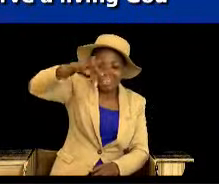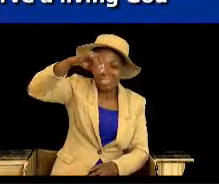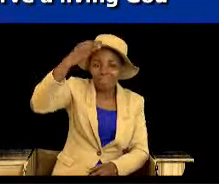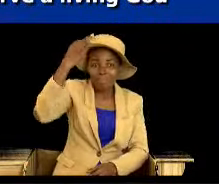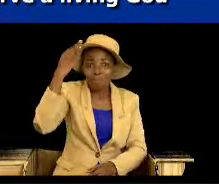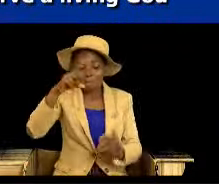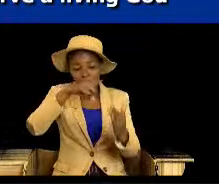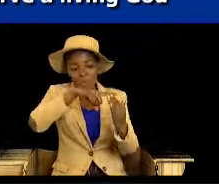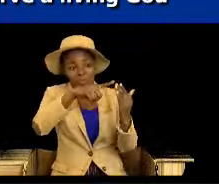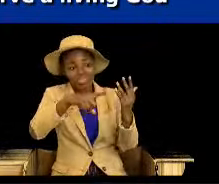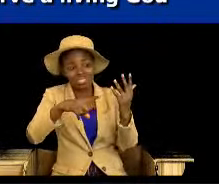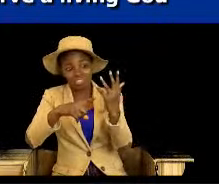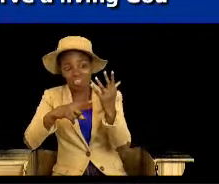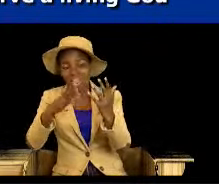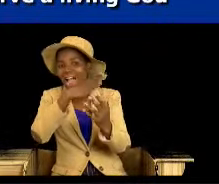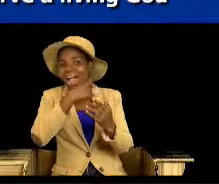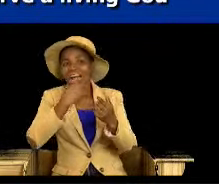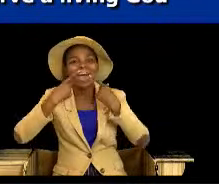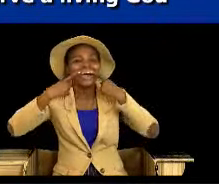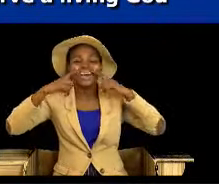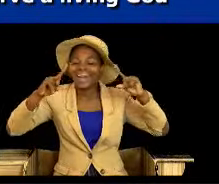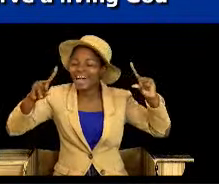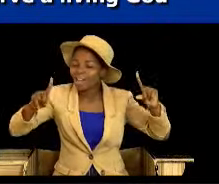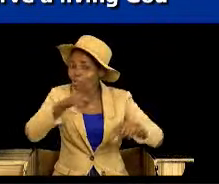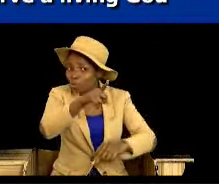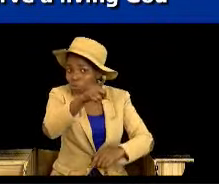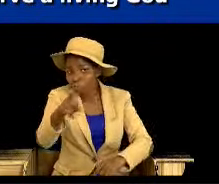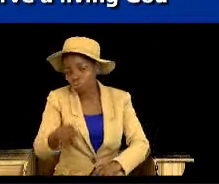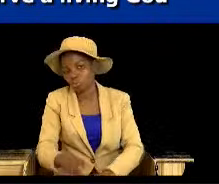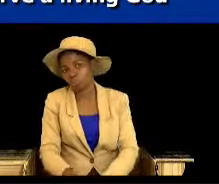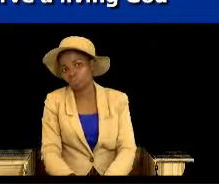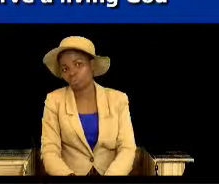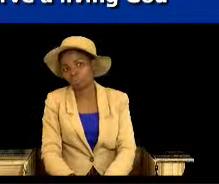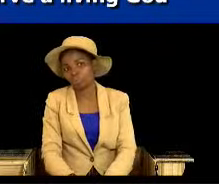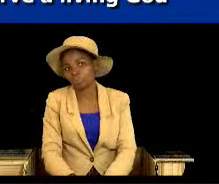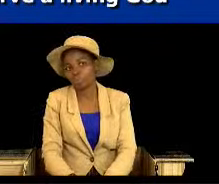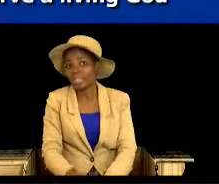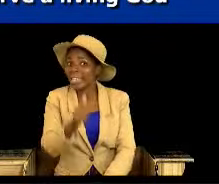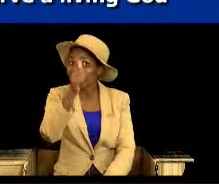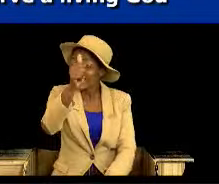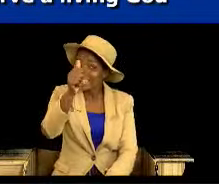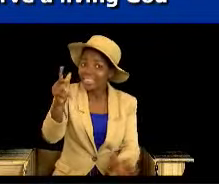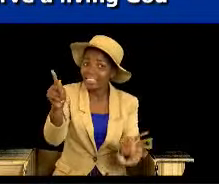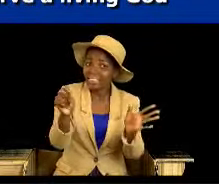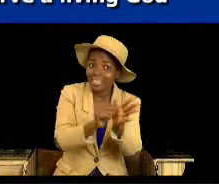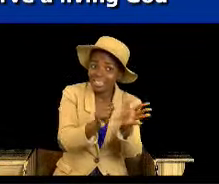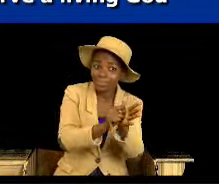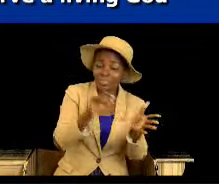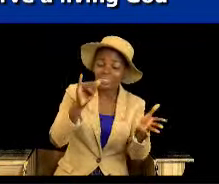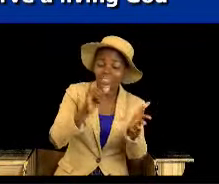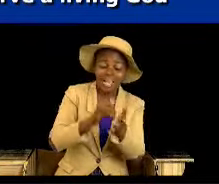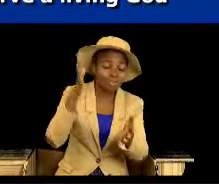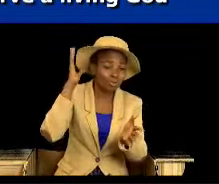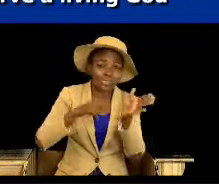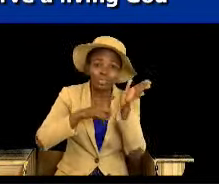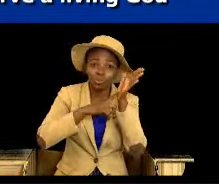and announce you a testimony that will show that your God can save with many or with